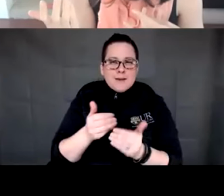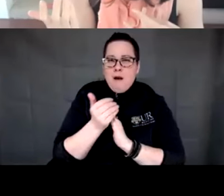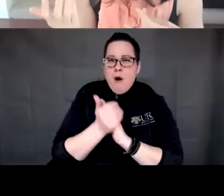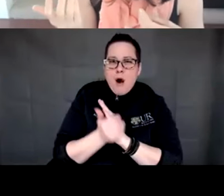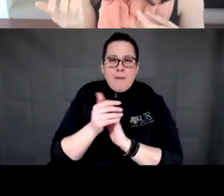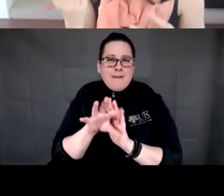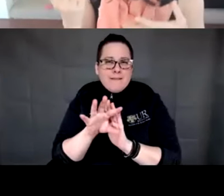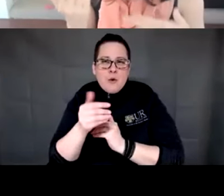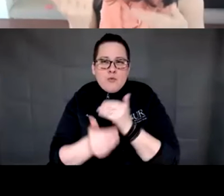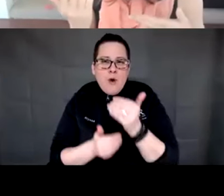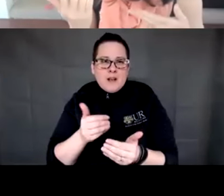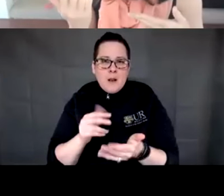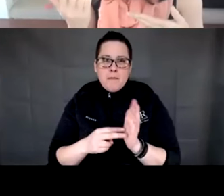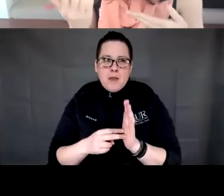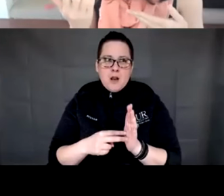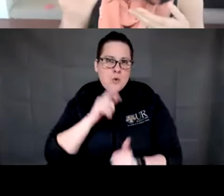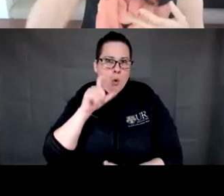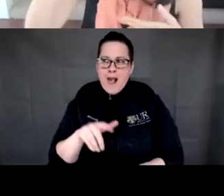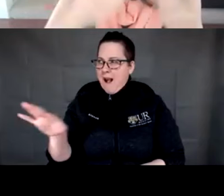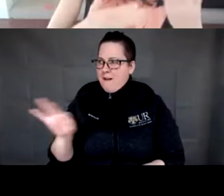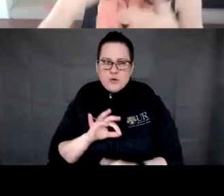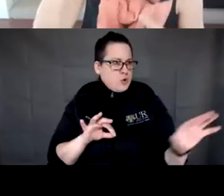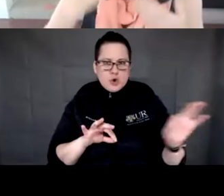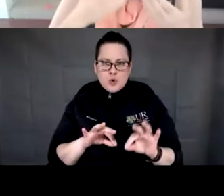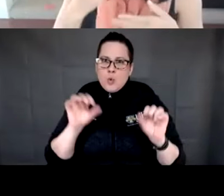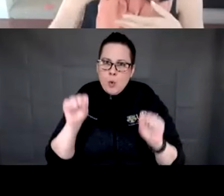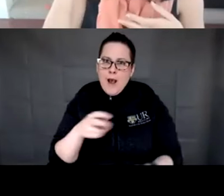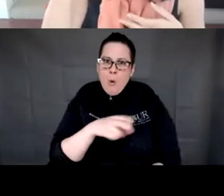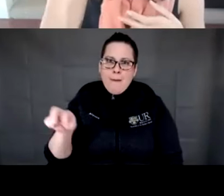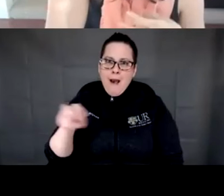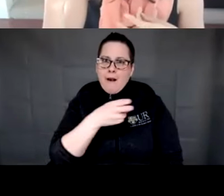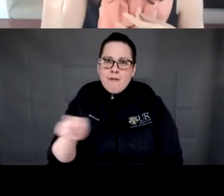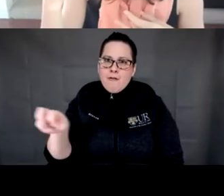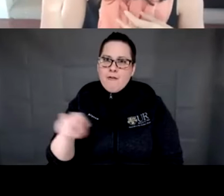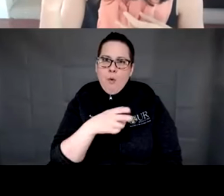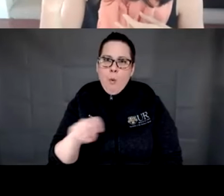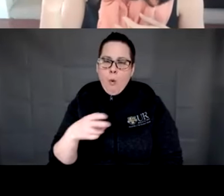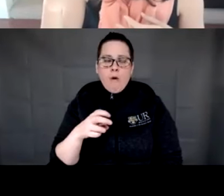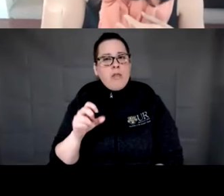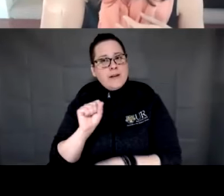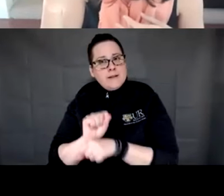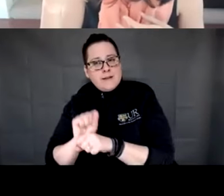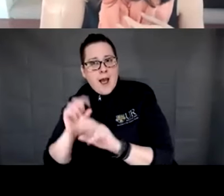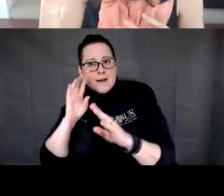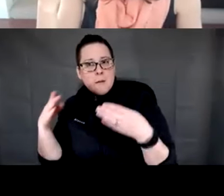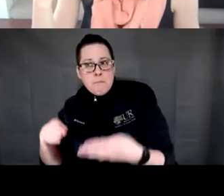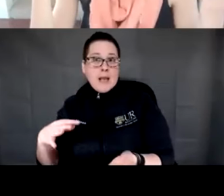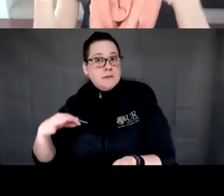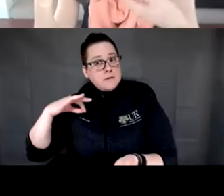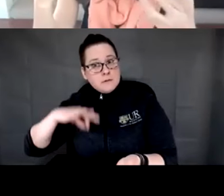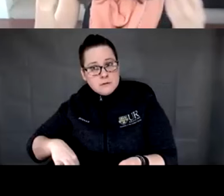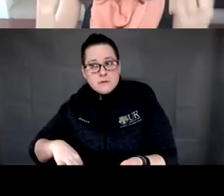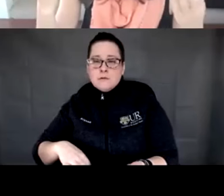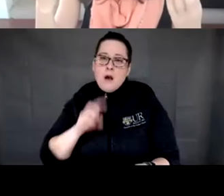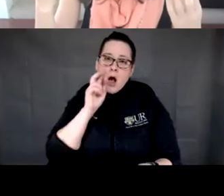video processing, mean that we don't have to choose anymore. We can kind of go back and forth between this task-based approach, which has many advantages, and